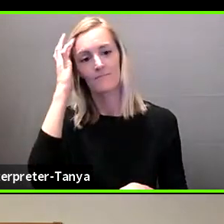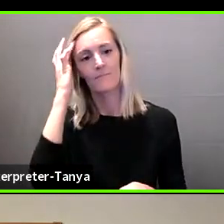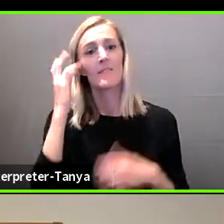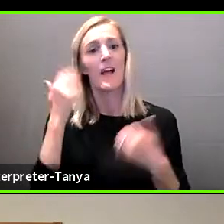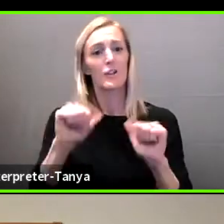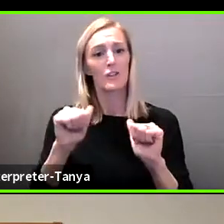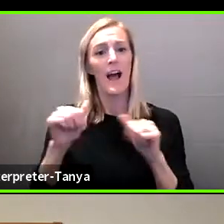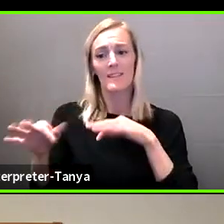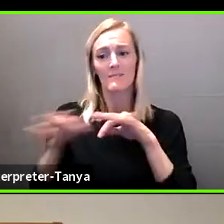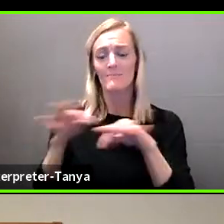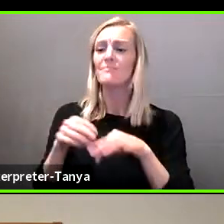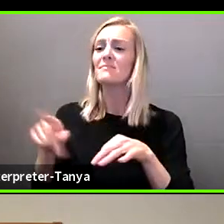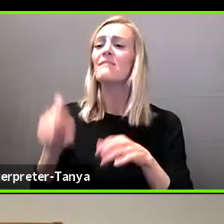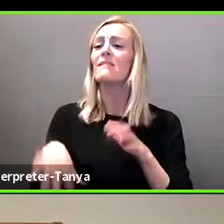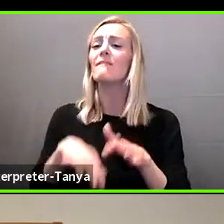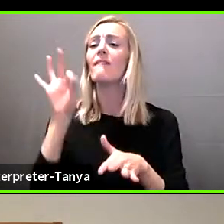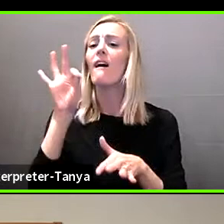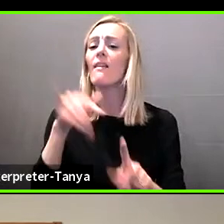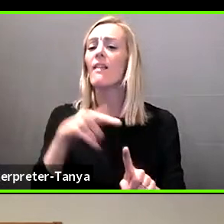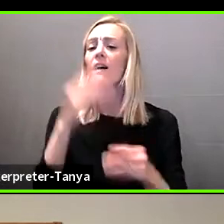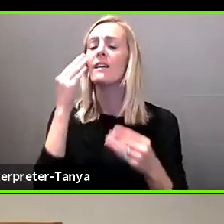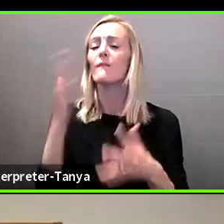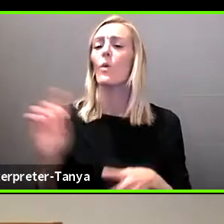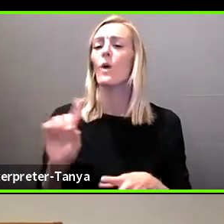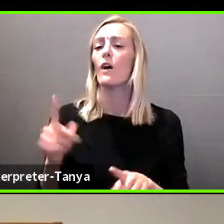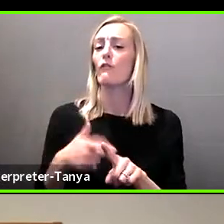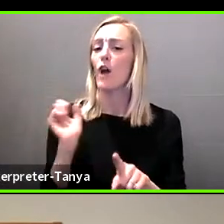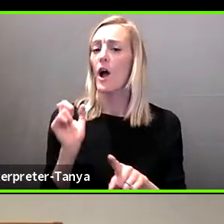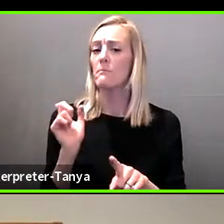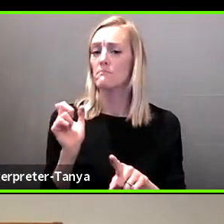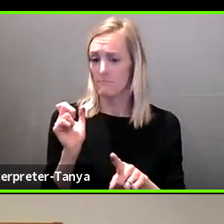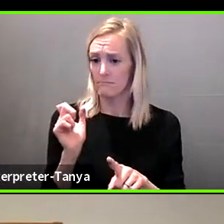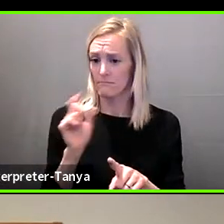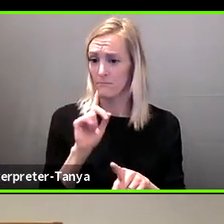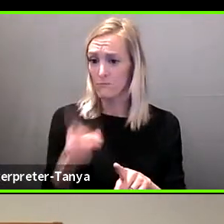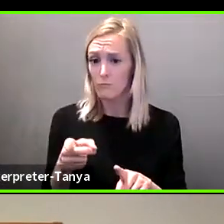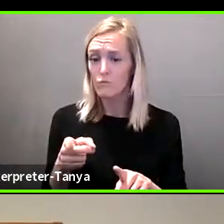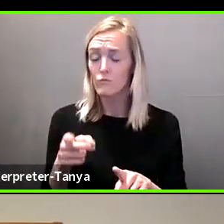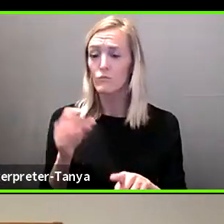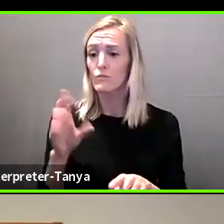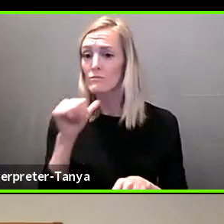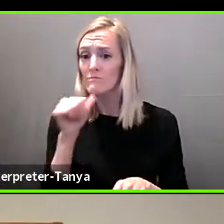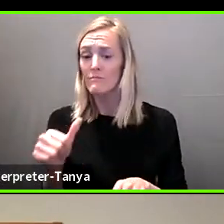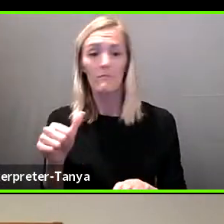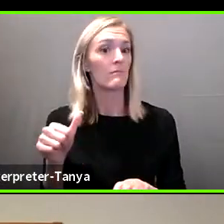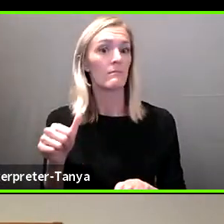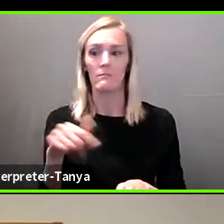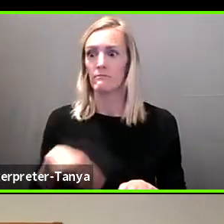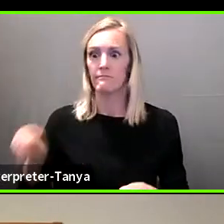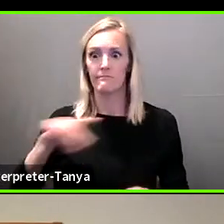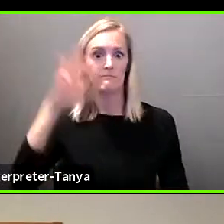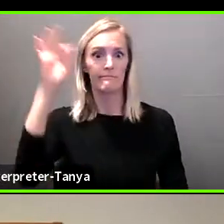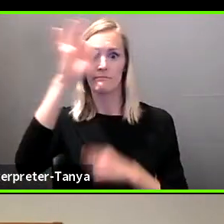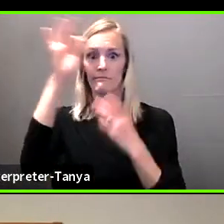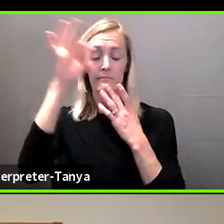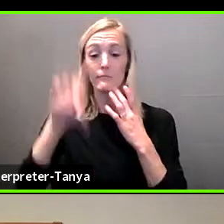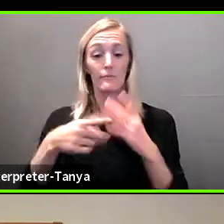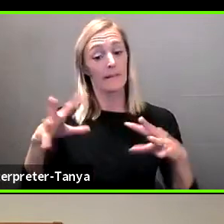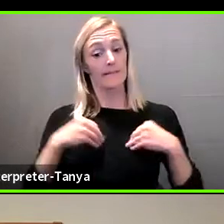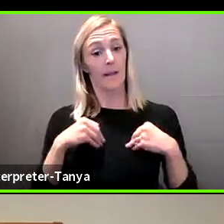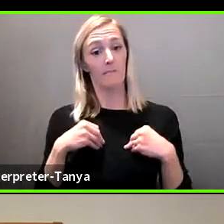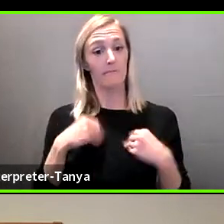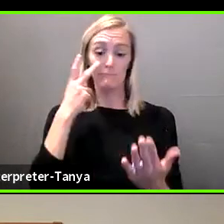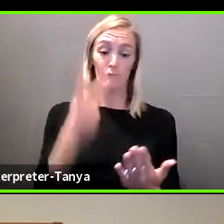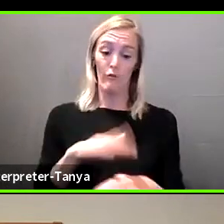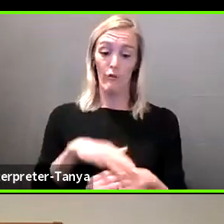find out where this information is coming from and whether or not this information is real, they have no clue. They just accept it because it's